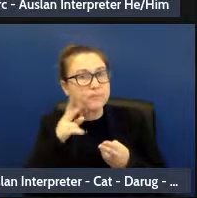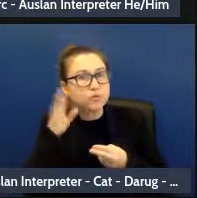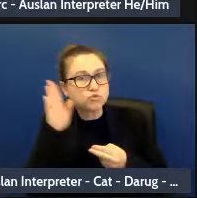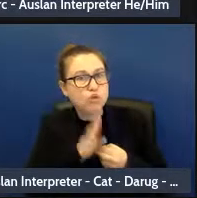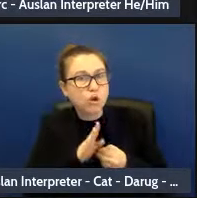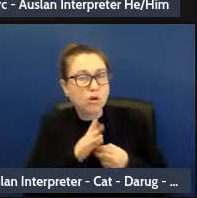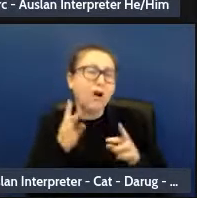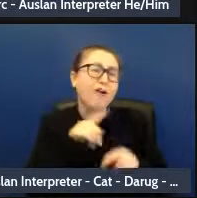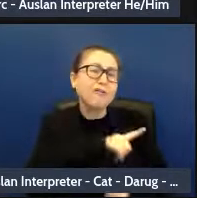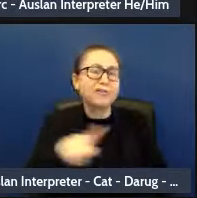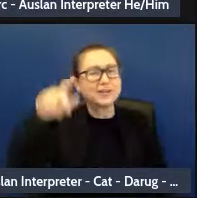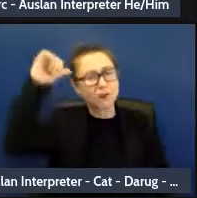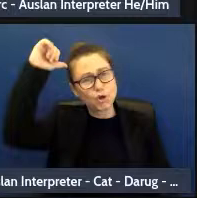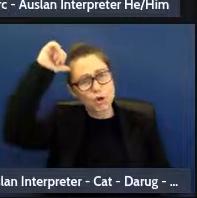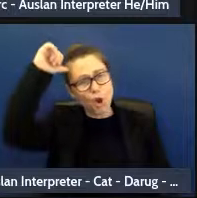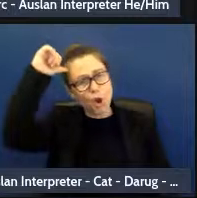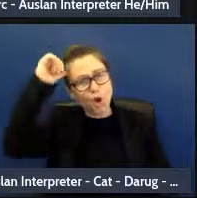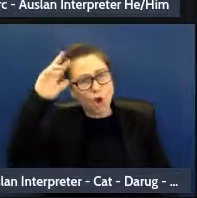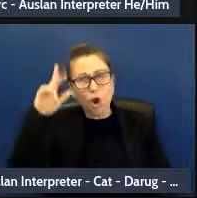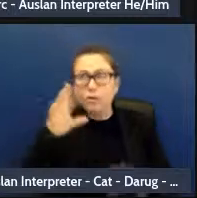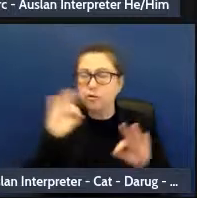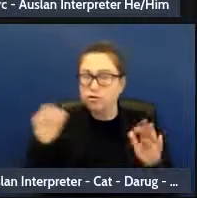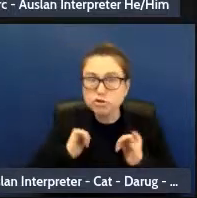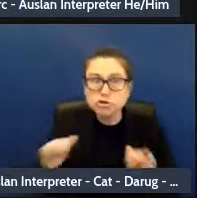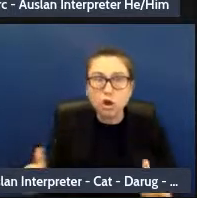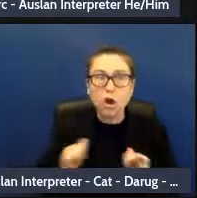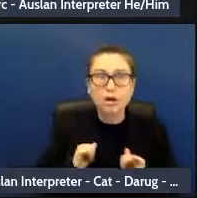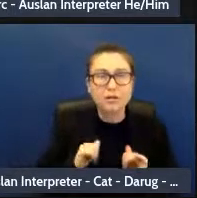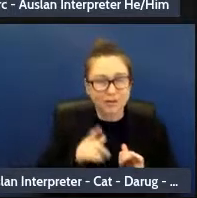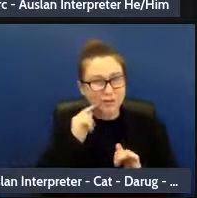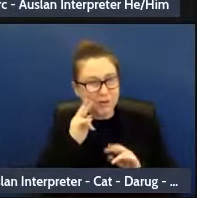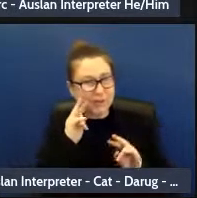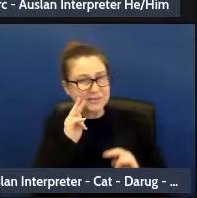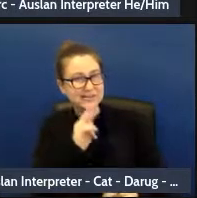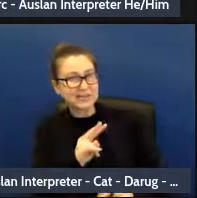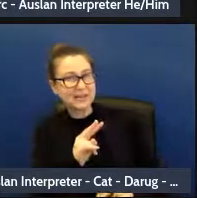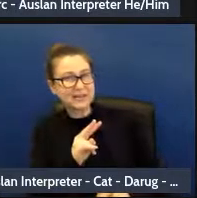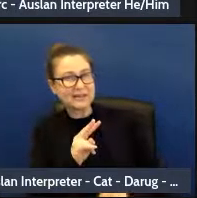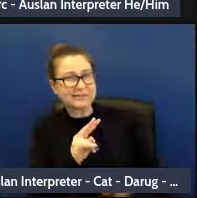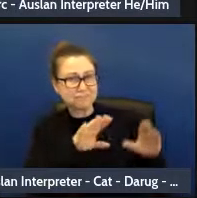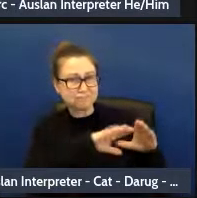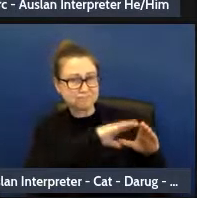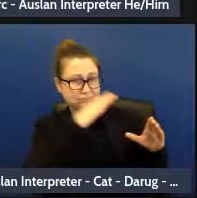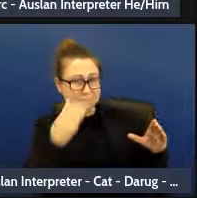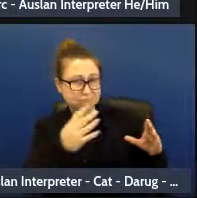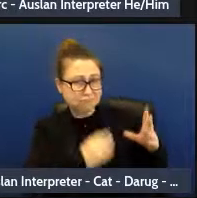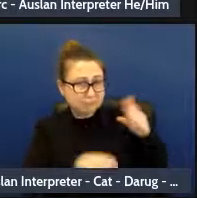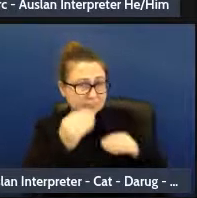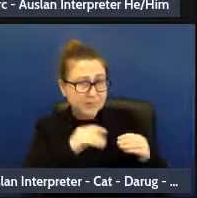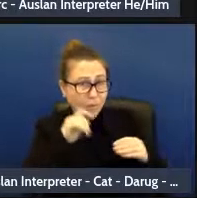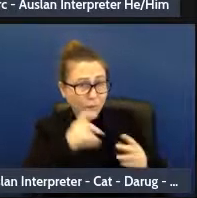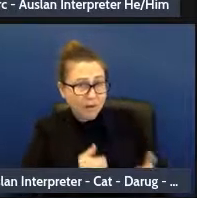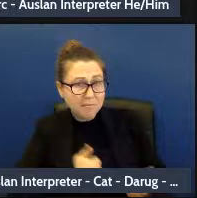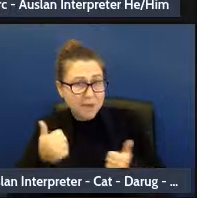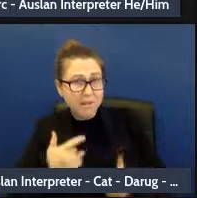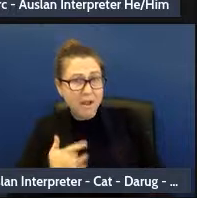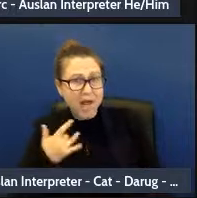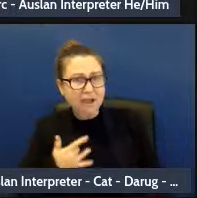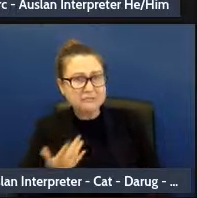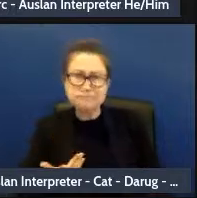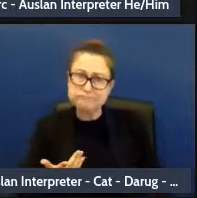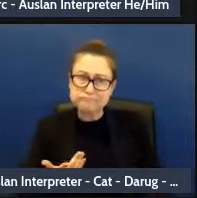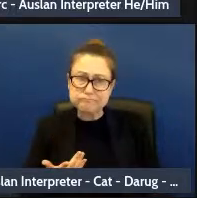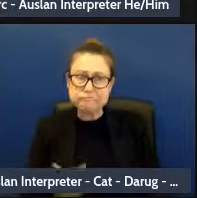rocket science and that's not news to you. You can tell just by looking at that diet's not going to end well for anybody. But